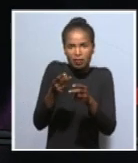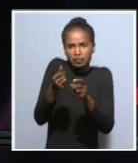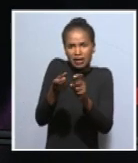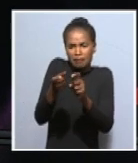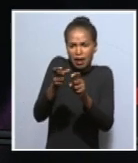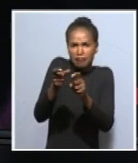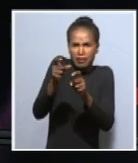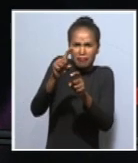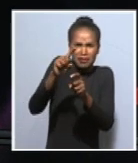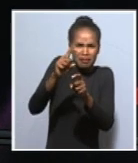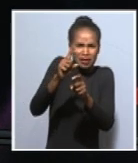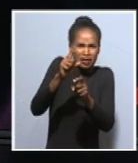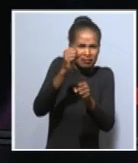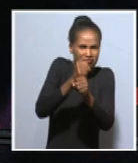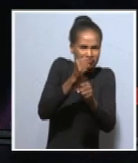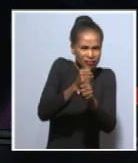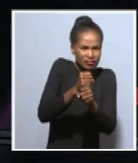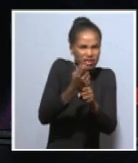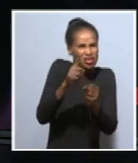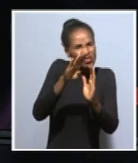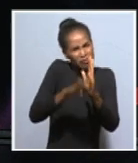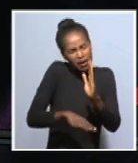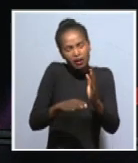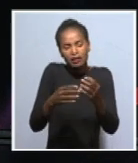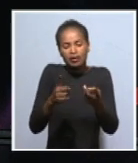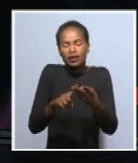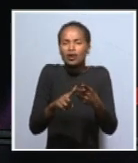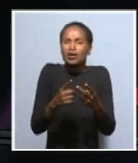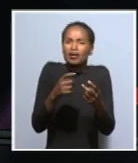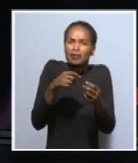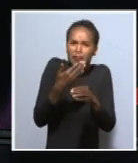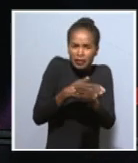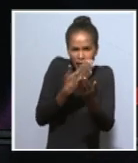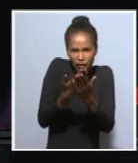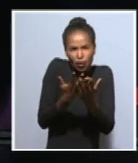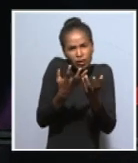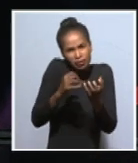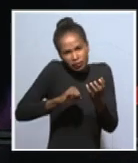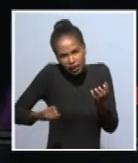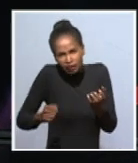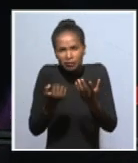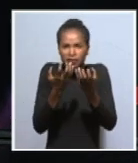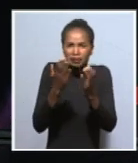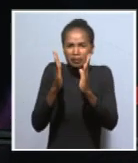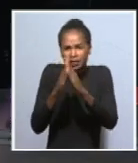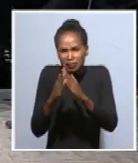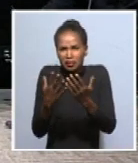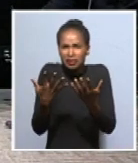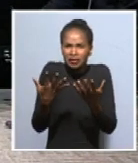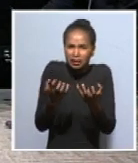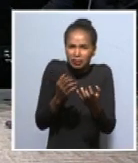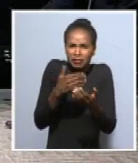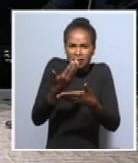they increase? And considering also the collaterals, or if someone qualifies with a payslip, I just